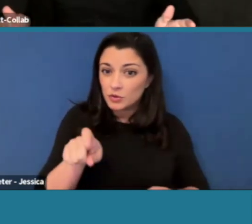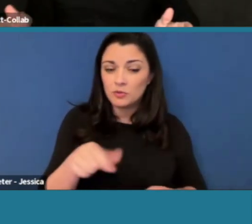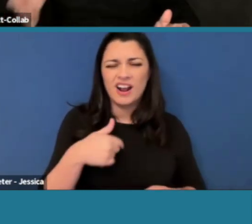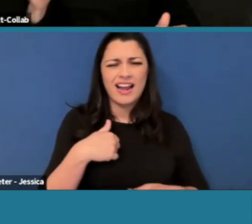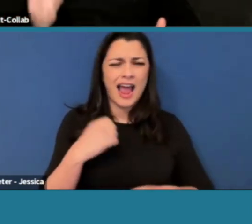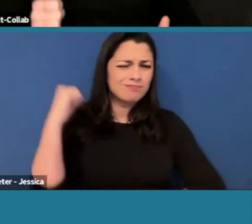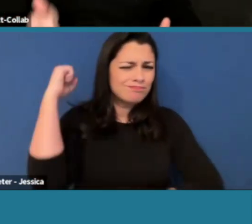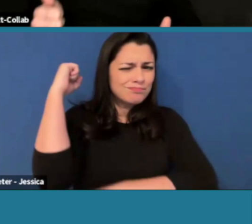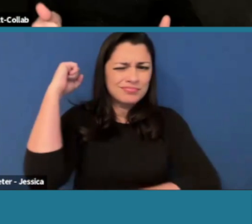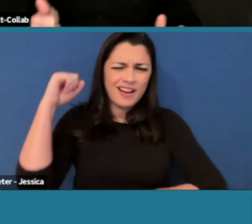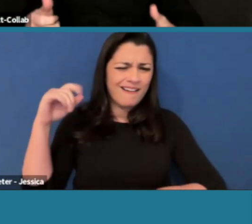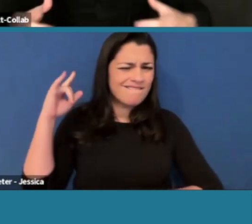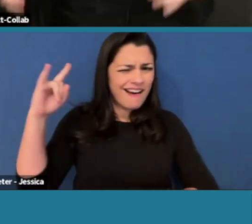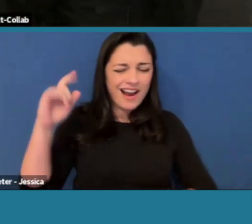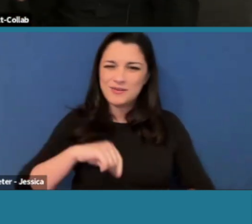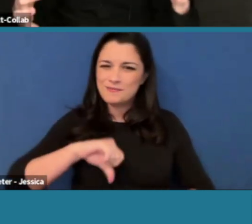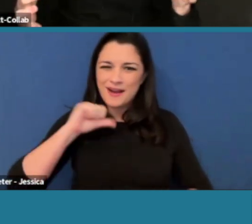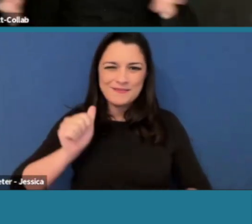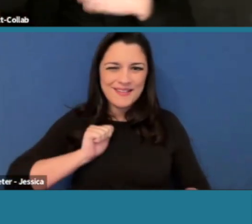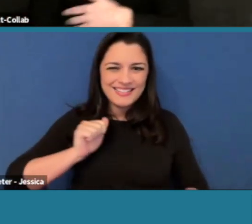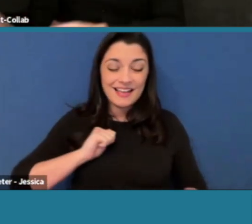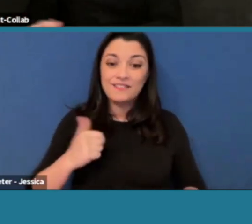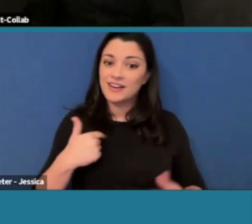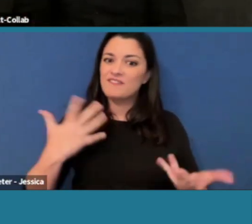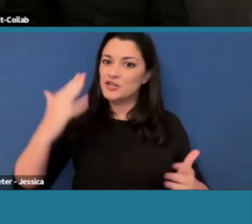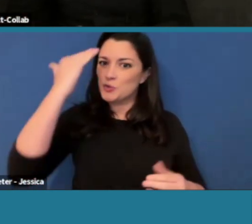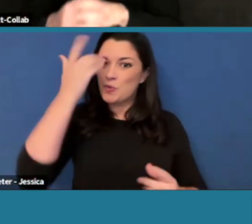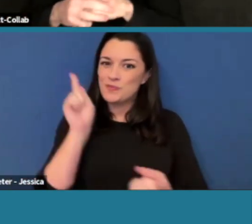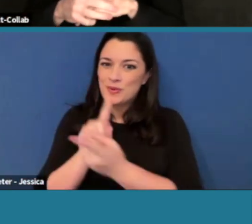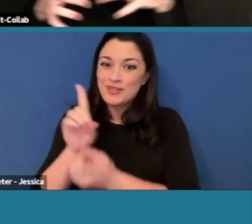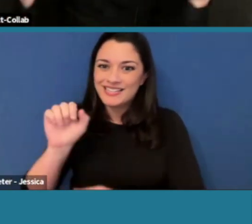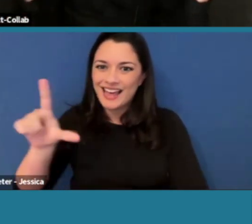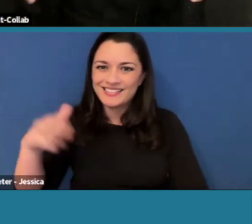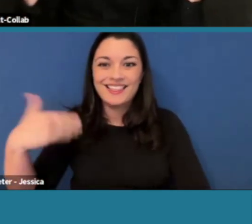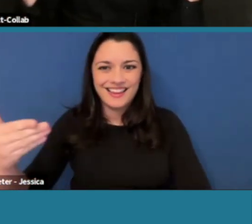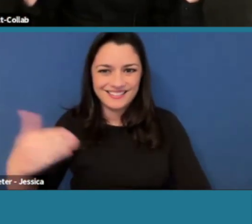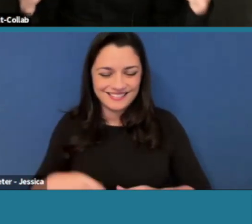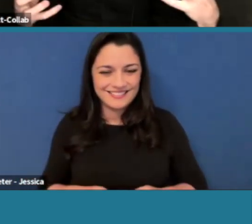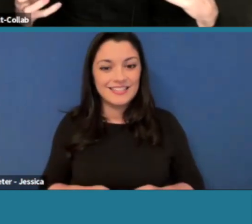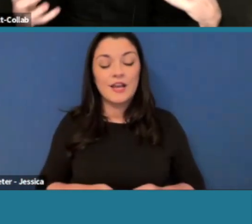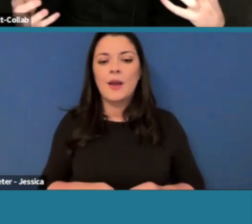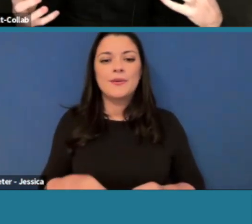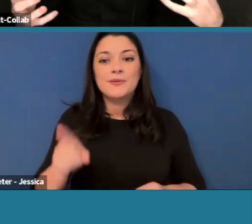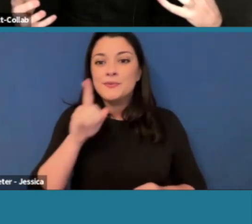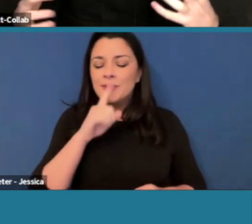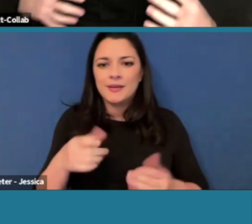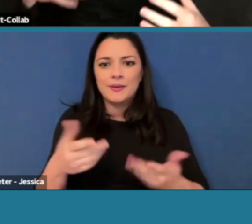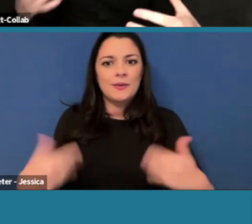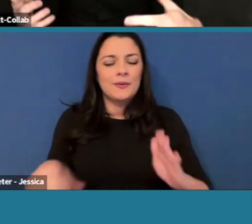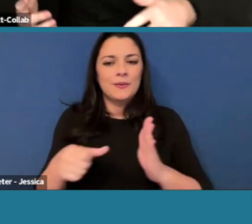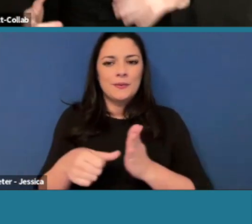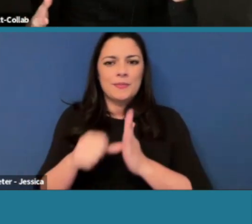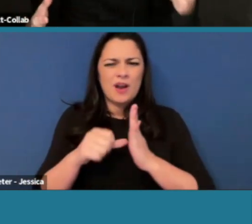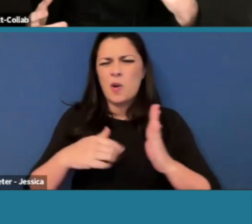rocked it. Like, I was so proud of myself. And I knew I was meeting with the DASL next. And so I was so impressed with how I